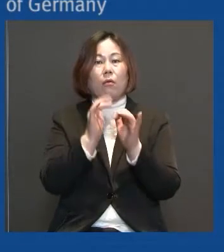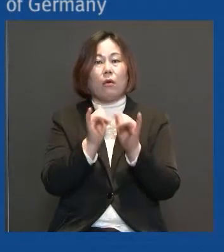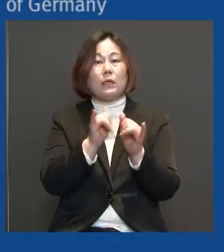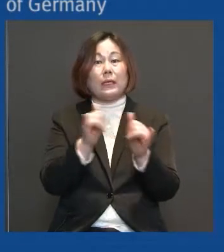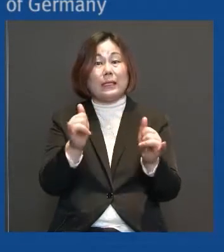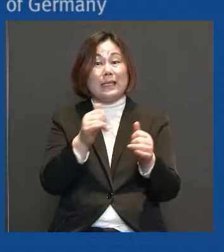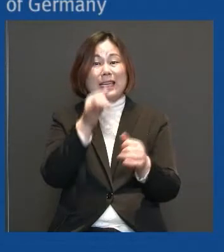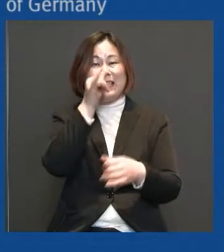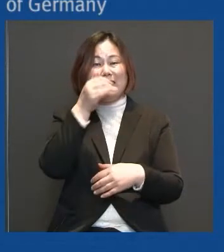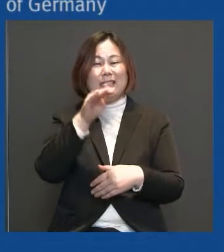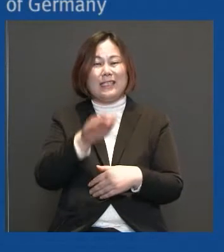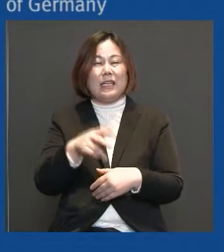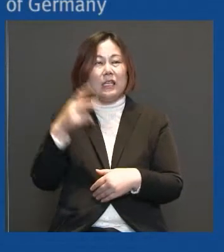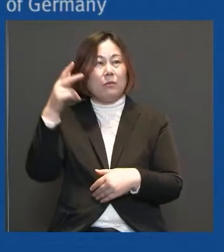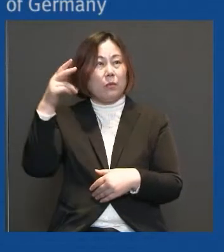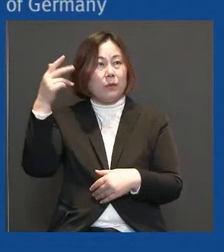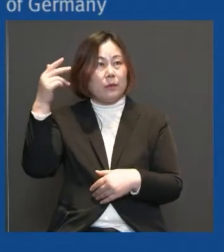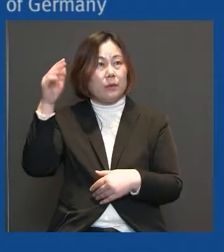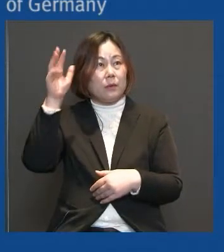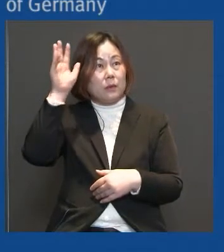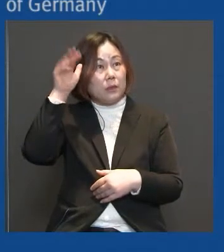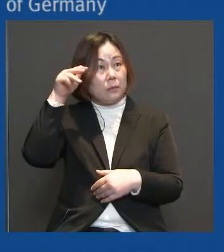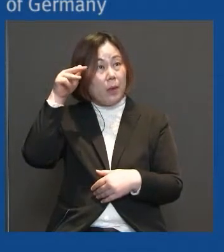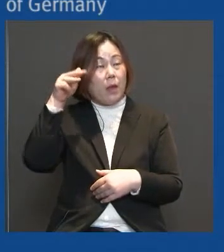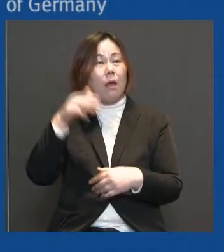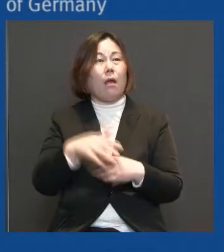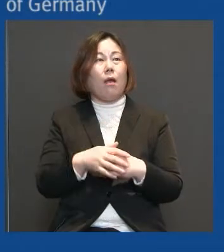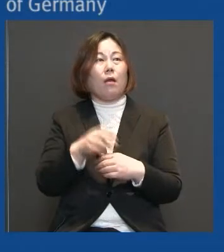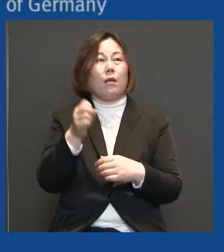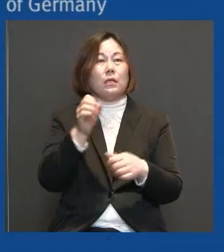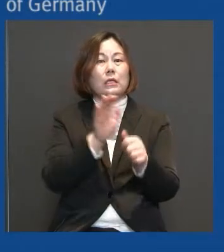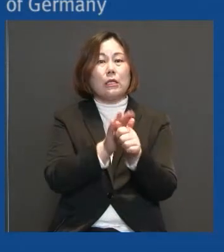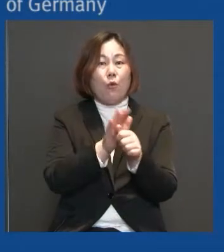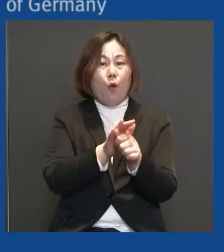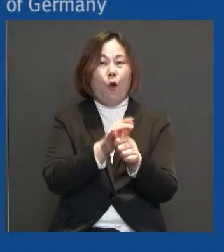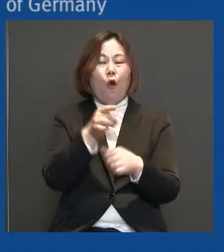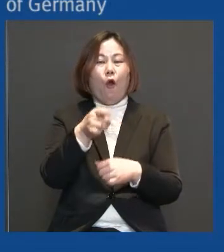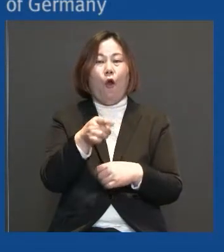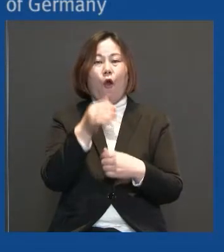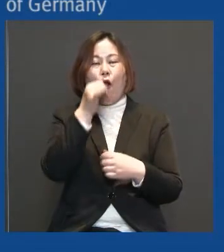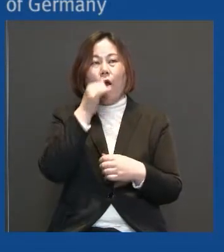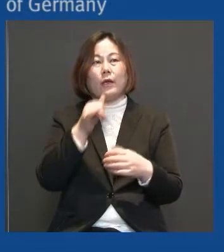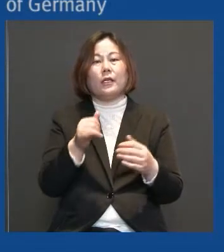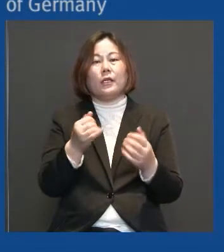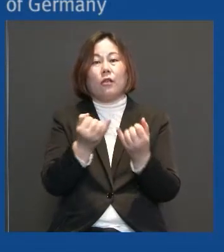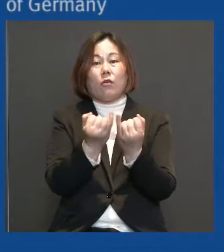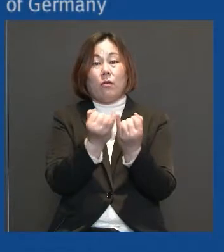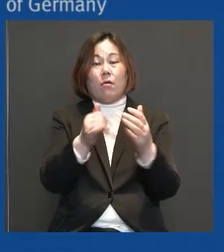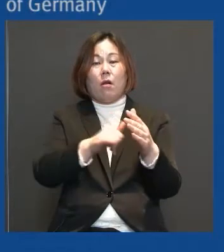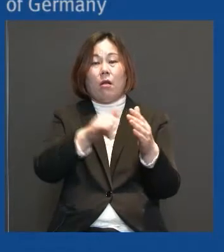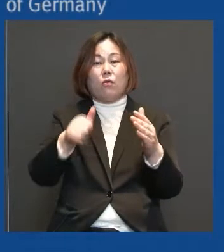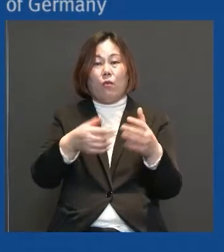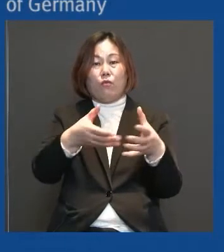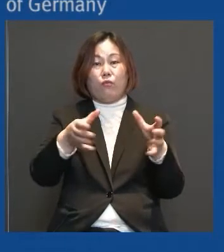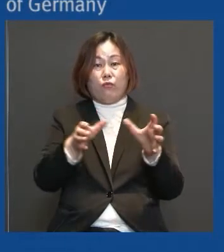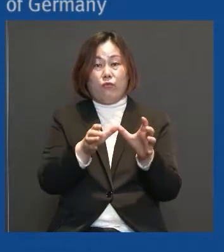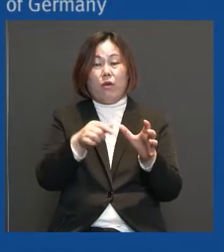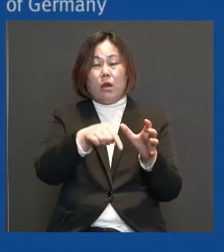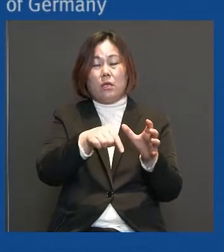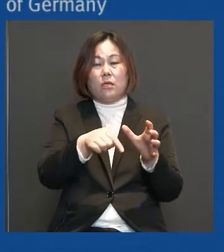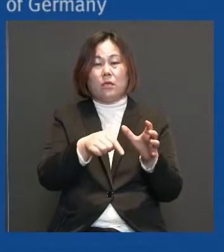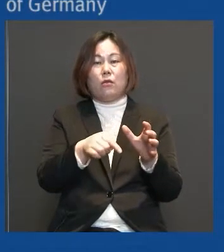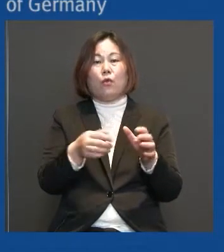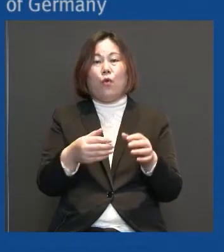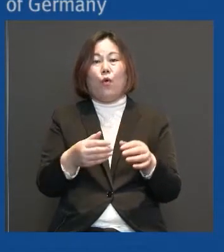Ministry of Family Affairs, together with the Federal Ministry of Health, as to improve the living situation of people with dementia and for